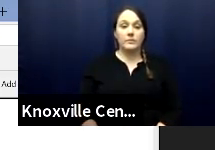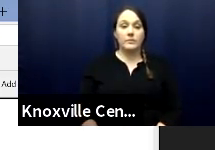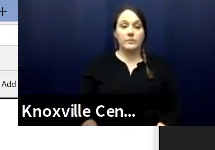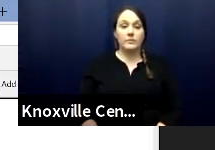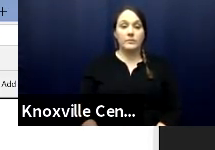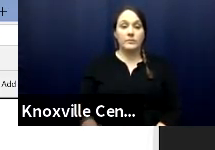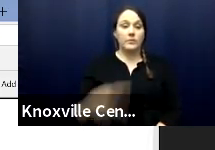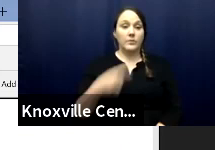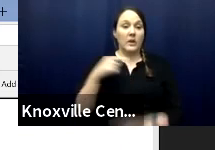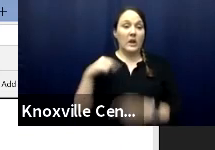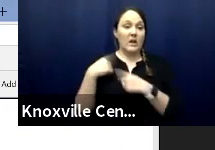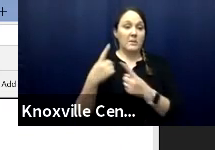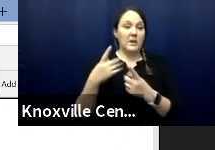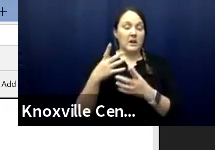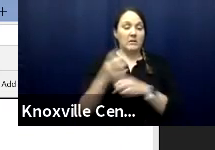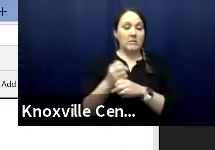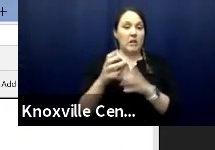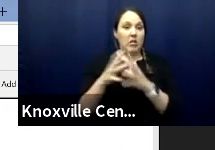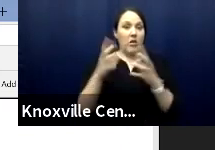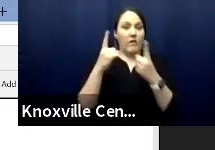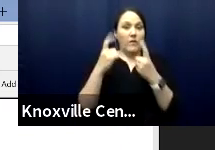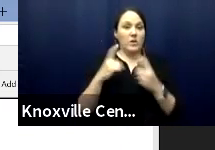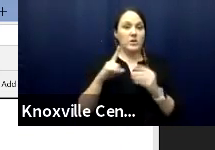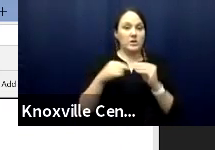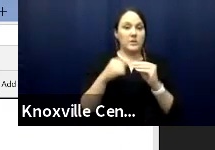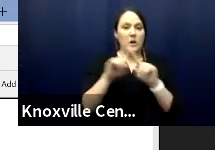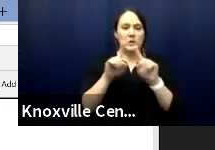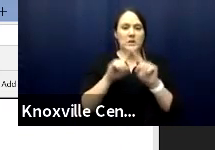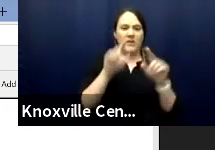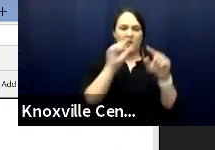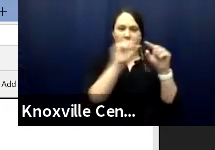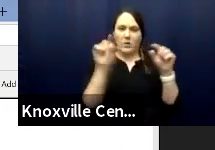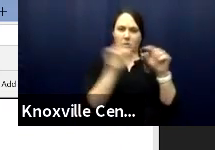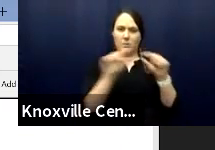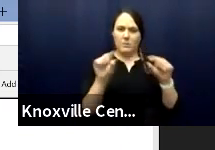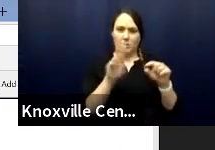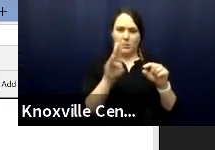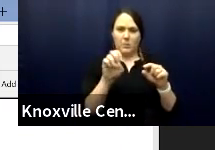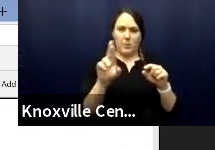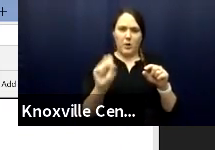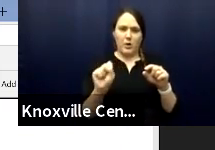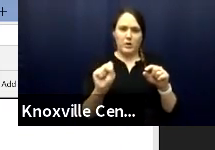We've been getting a lot of questions about what these different bars mean. And so